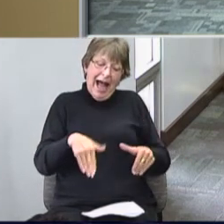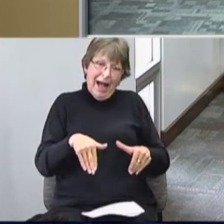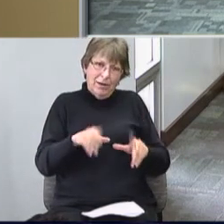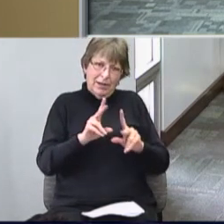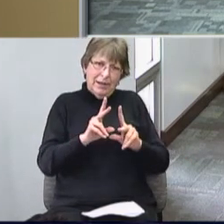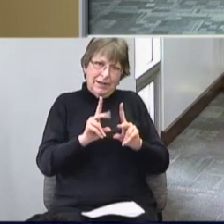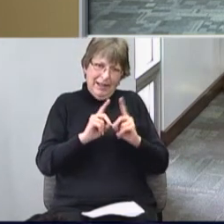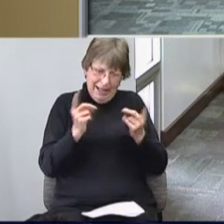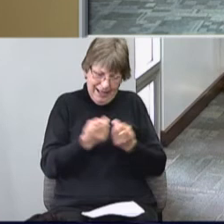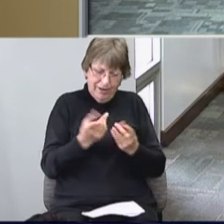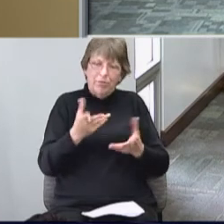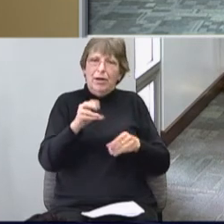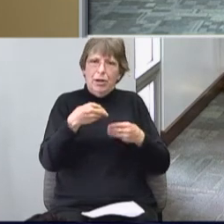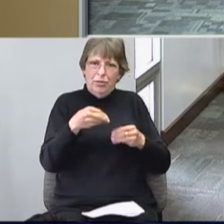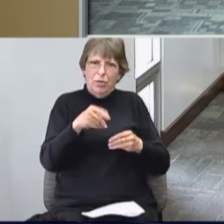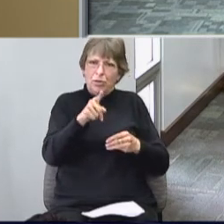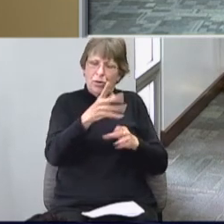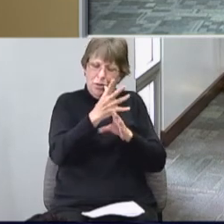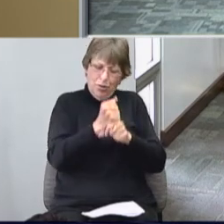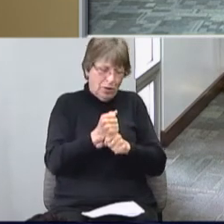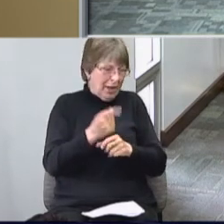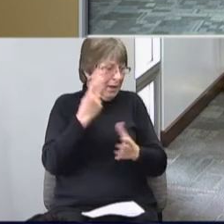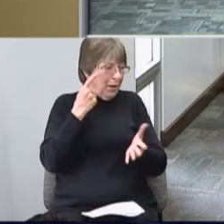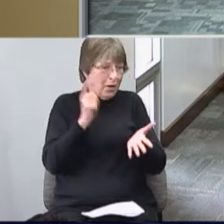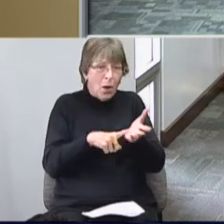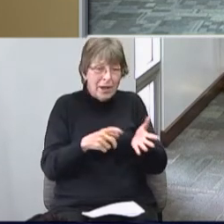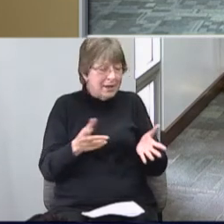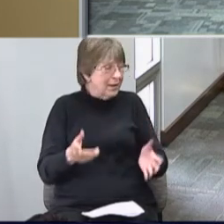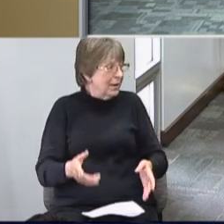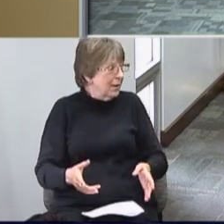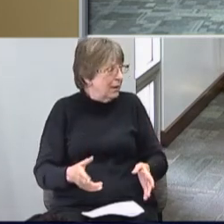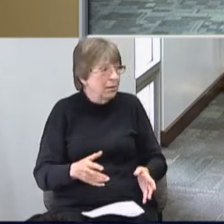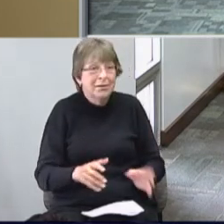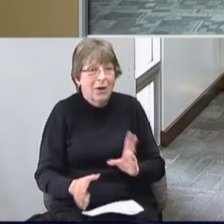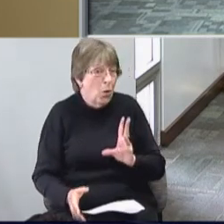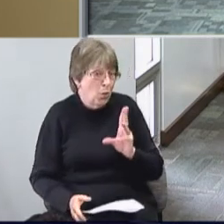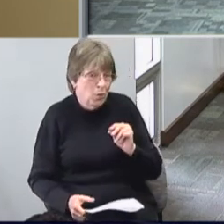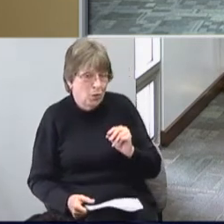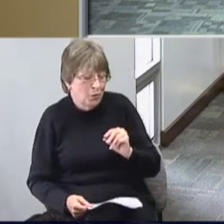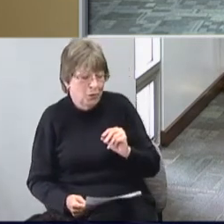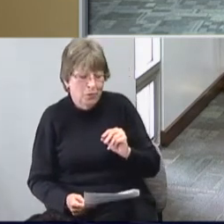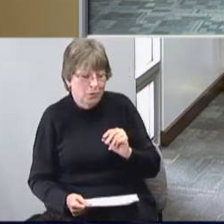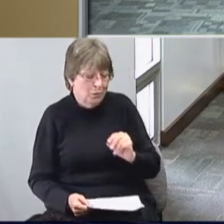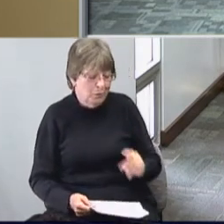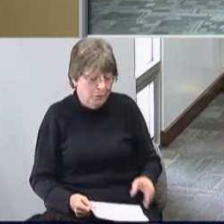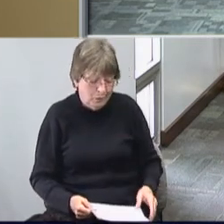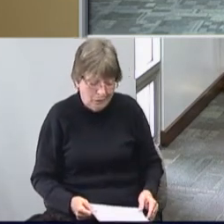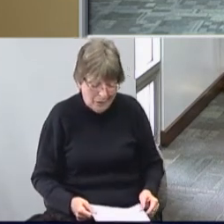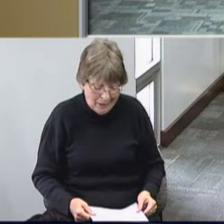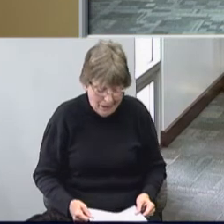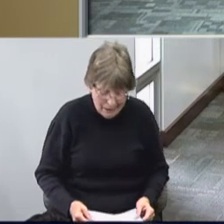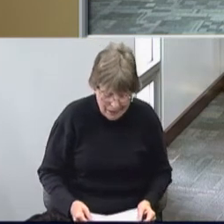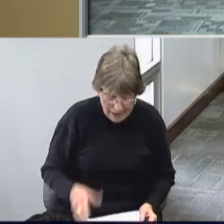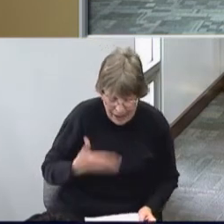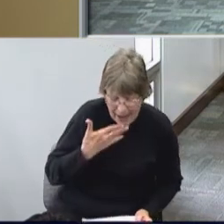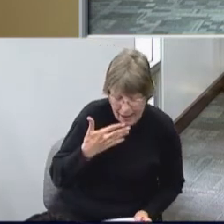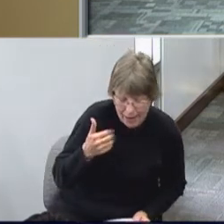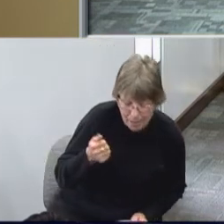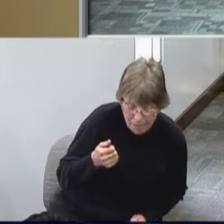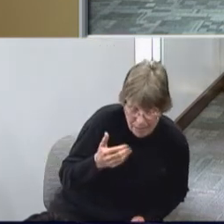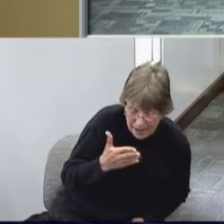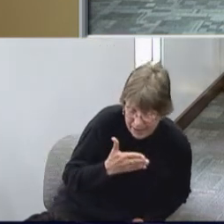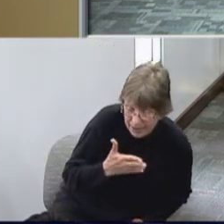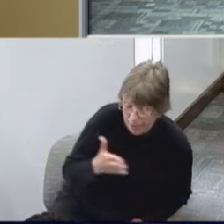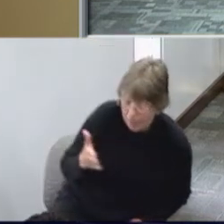sold, do you receive any kind of notification? We don't. Ideally, that would be a good